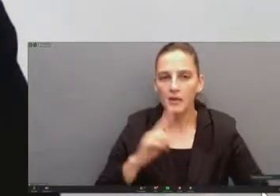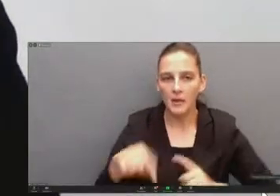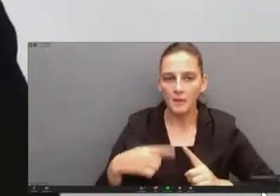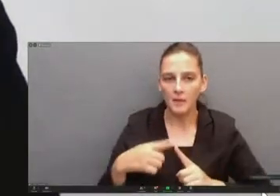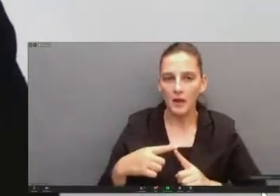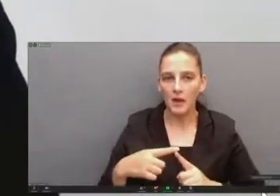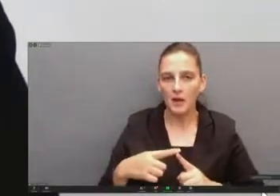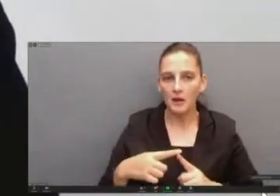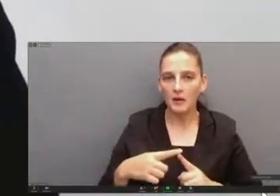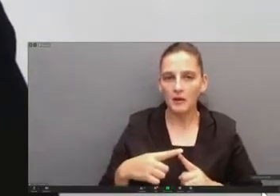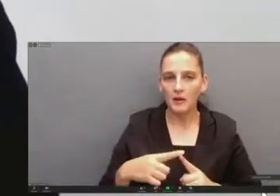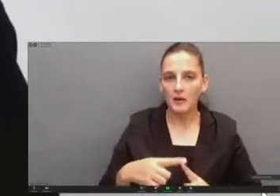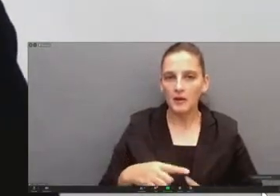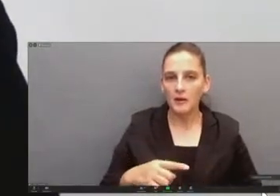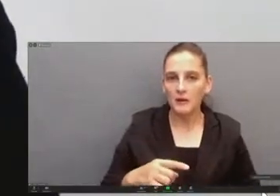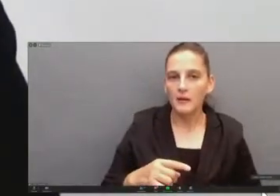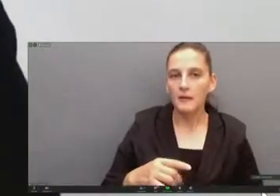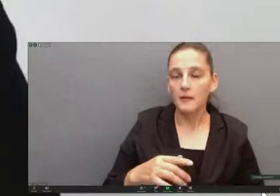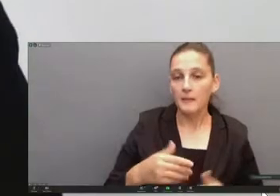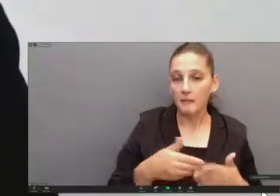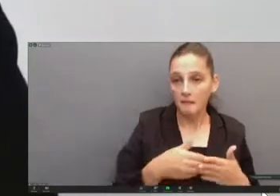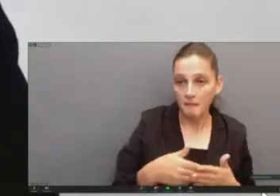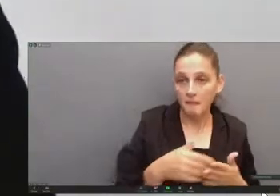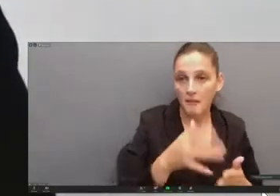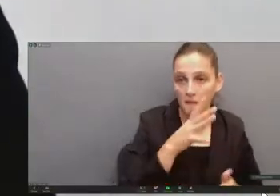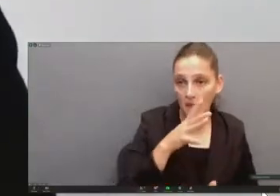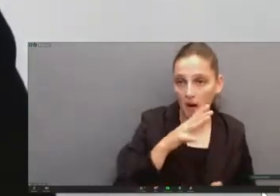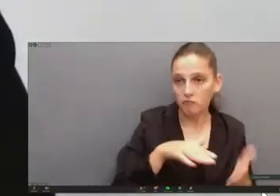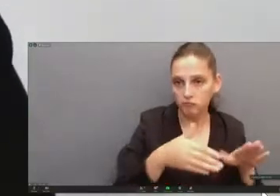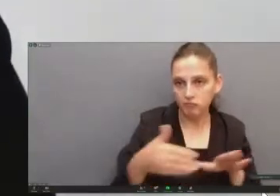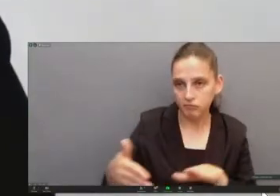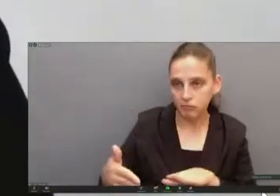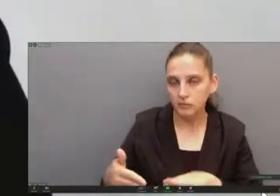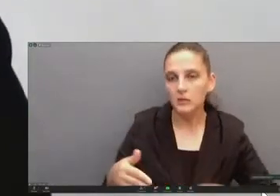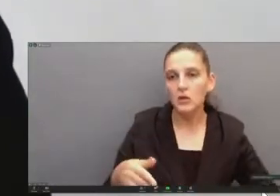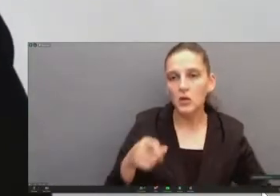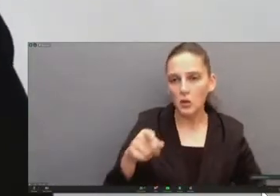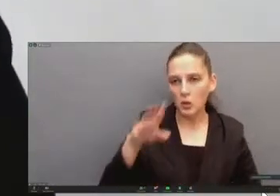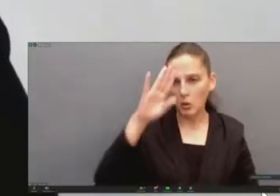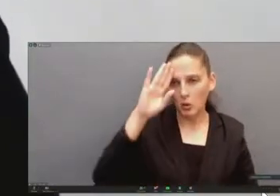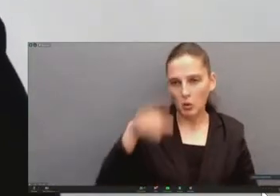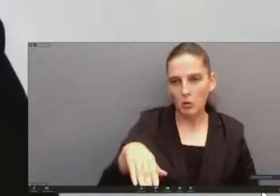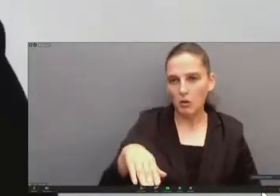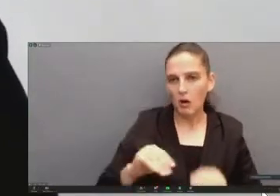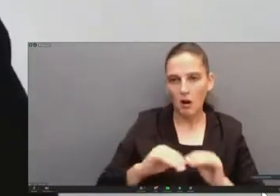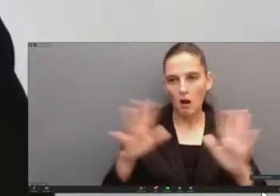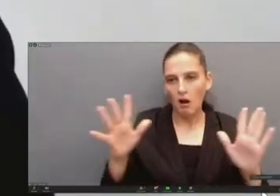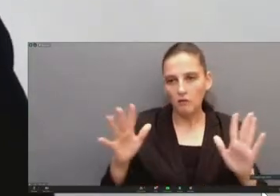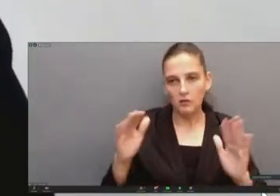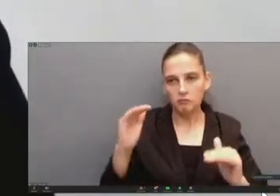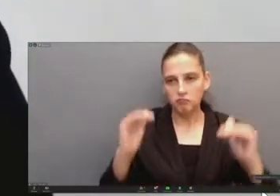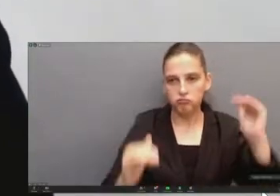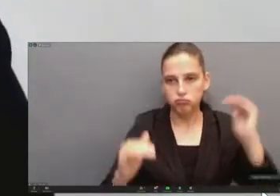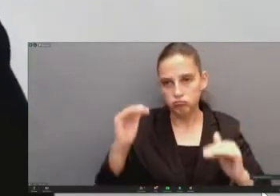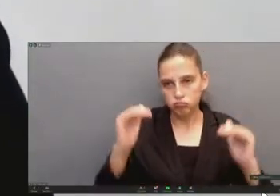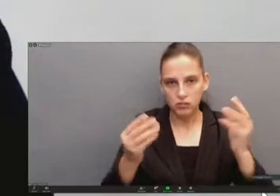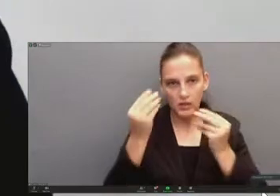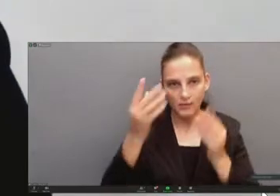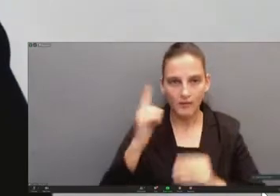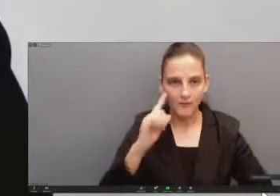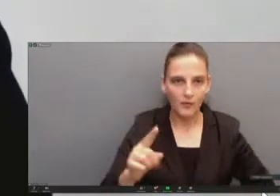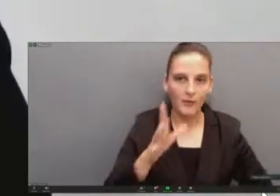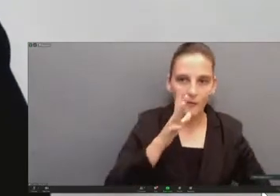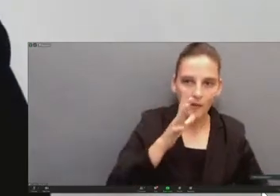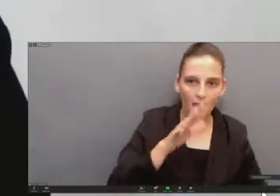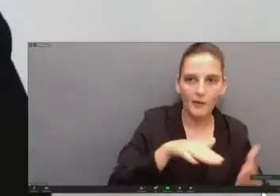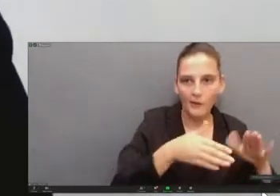and mortality and infant mortality. I think we all know that there are disparities when it comes to maternal mortality, infant mortality, to all